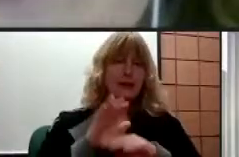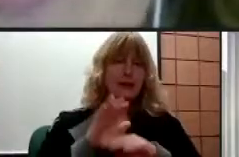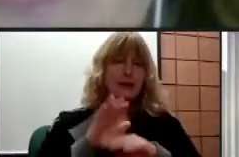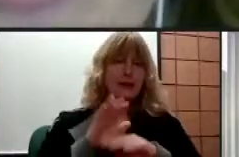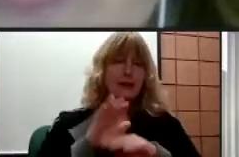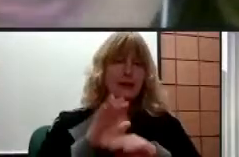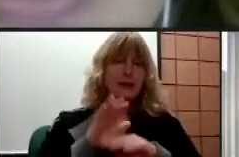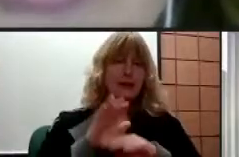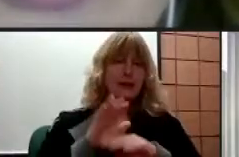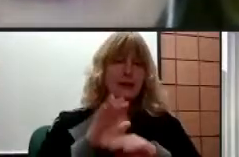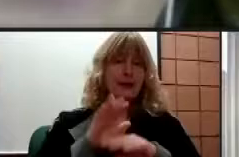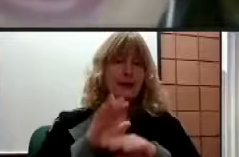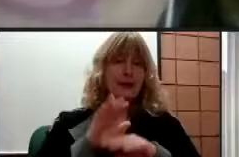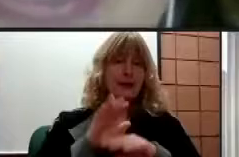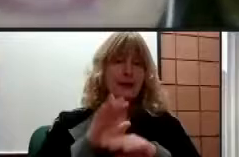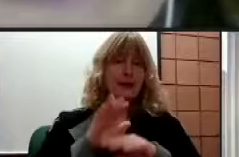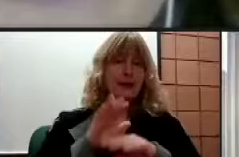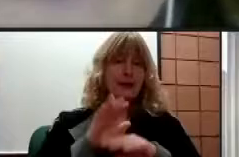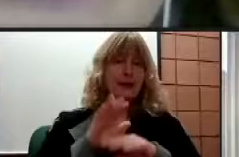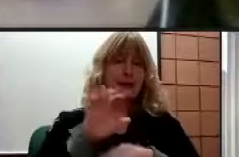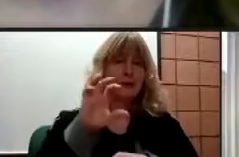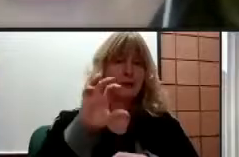to